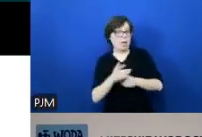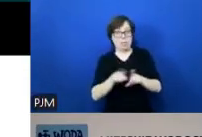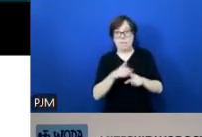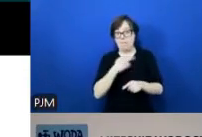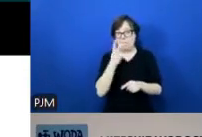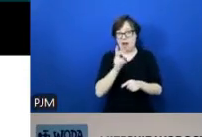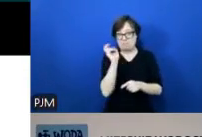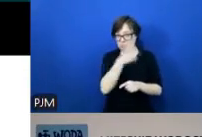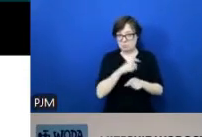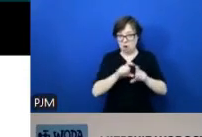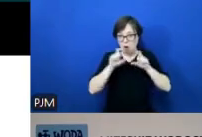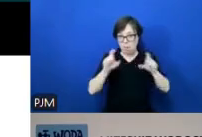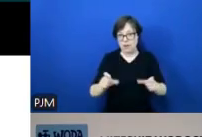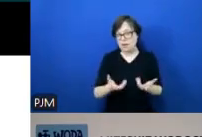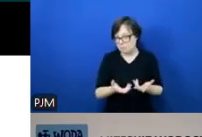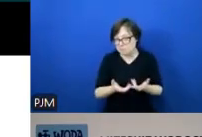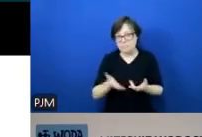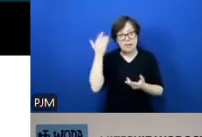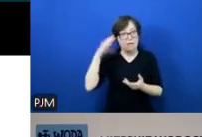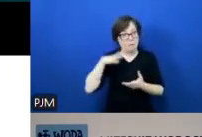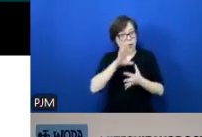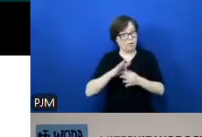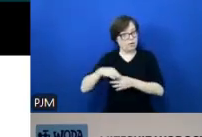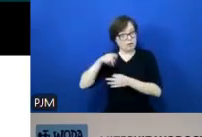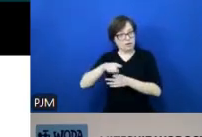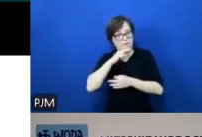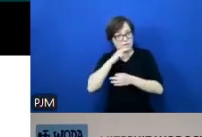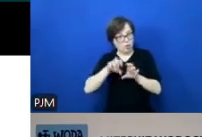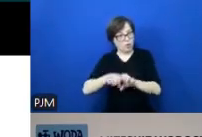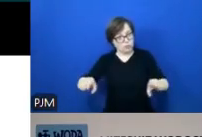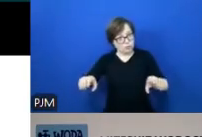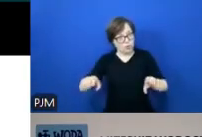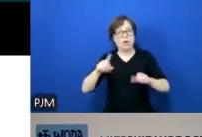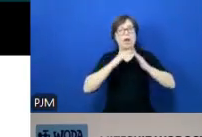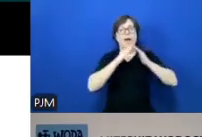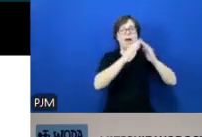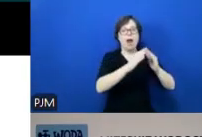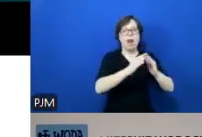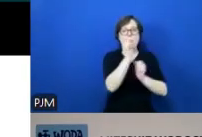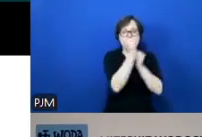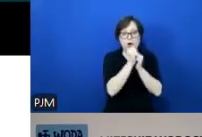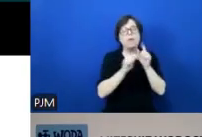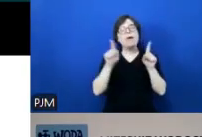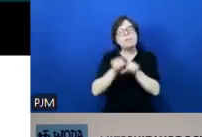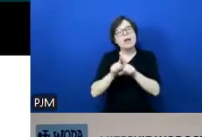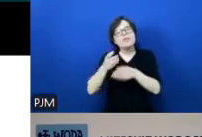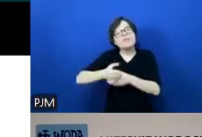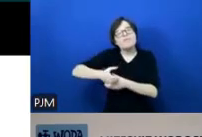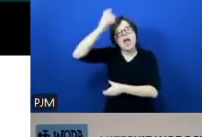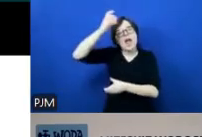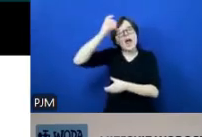The outlets. We have two very interesting elements. That is the pump